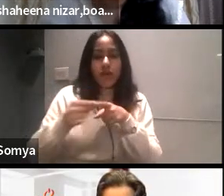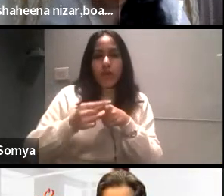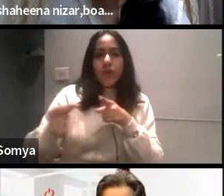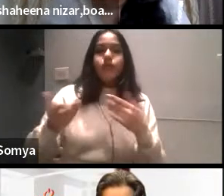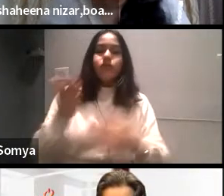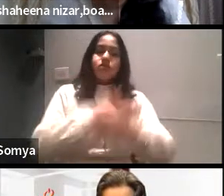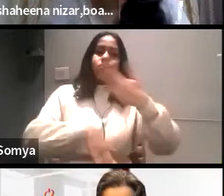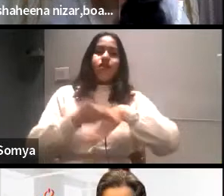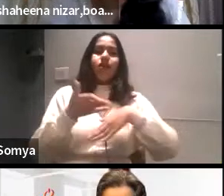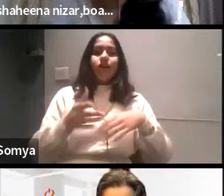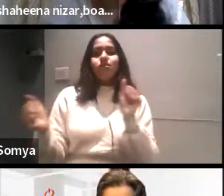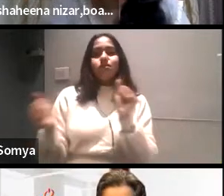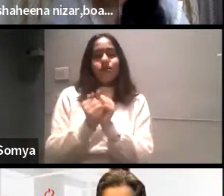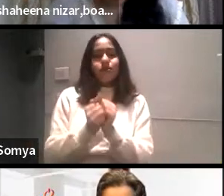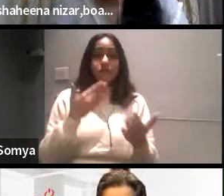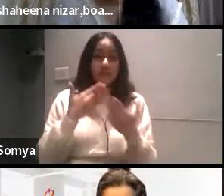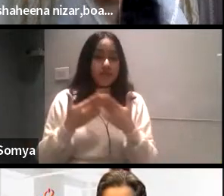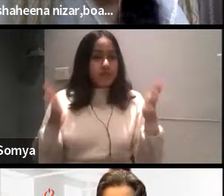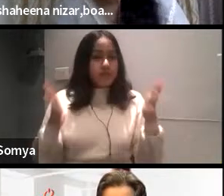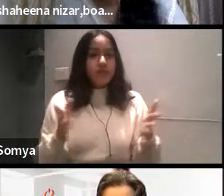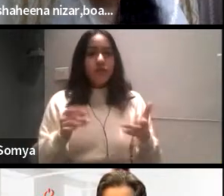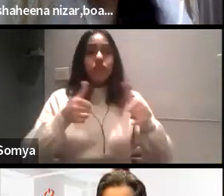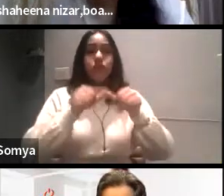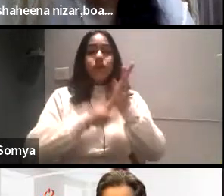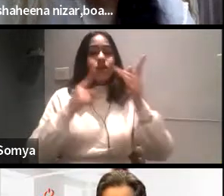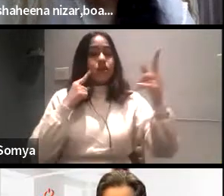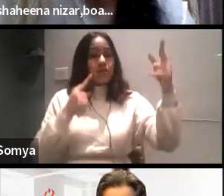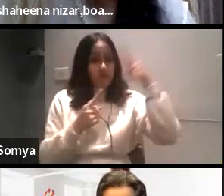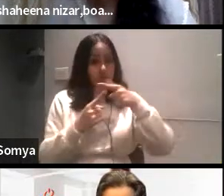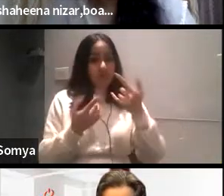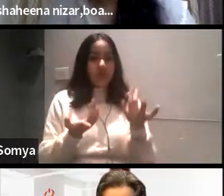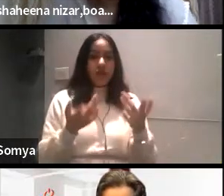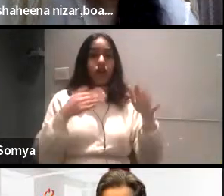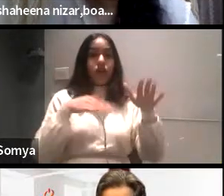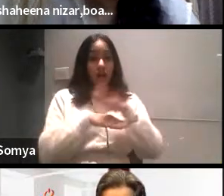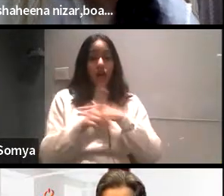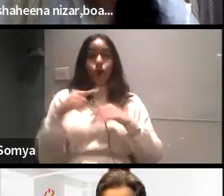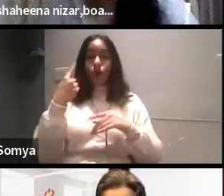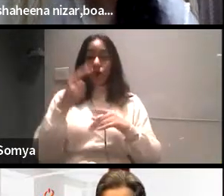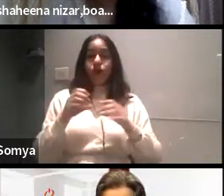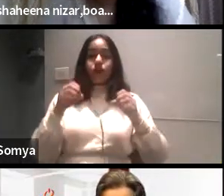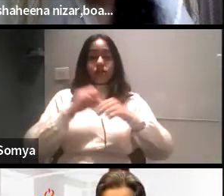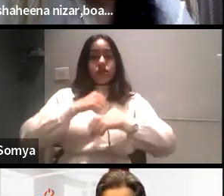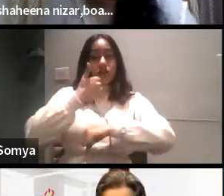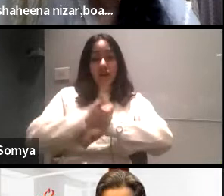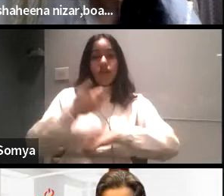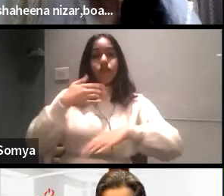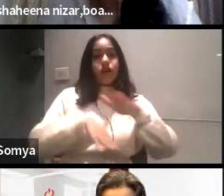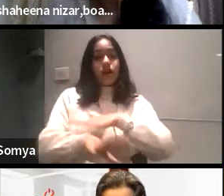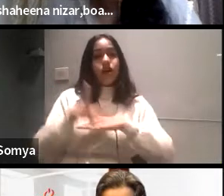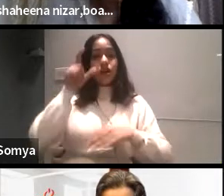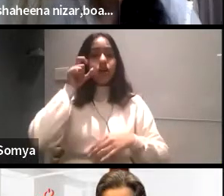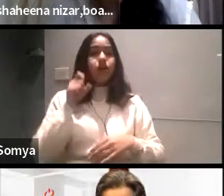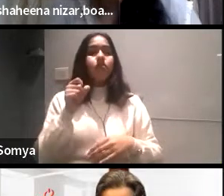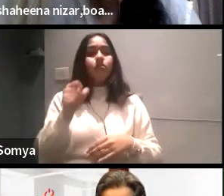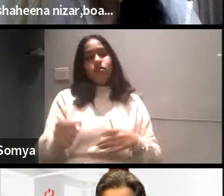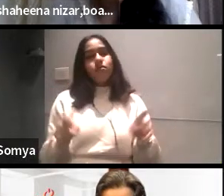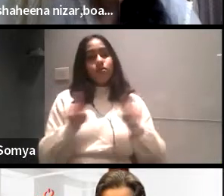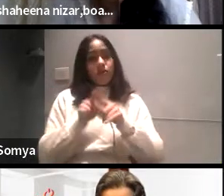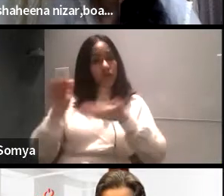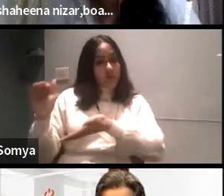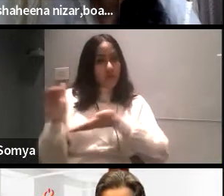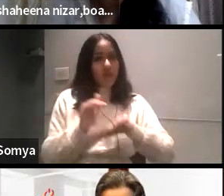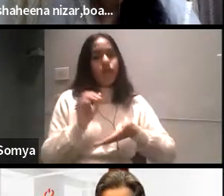disability. Amit, who's yet to join us, Amit Sajeva, the founder of Mahatma Awards. Mr. Sajeva is a